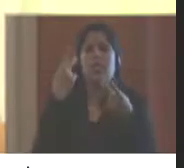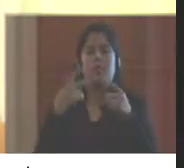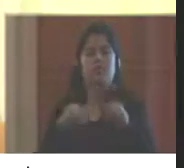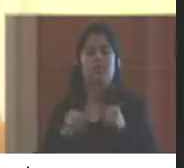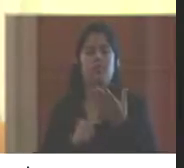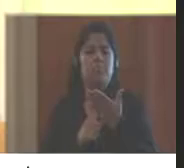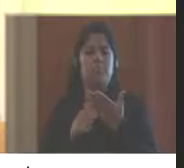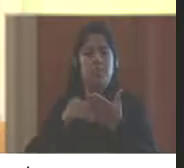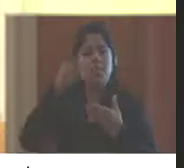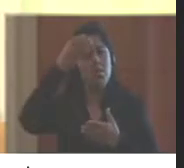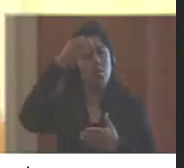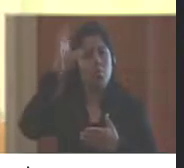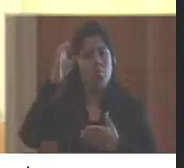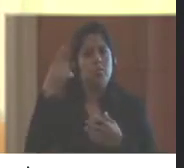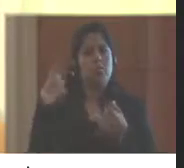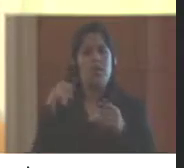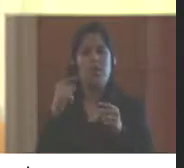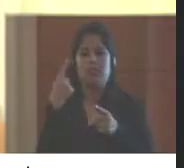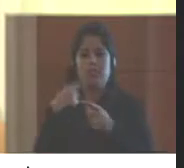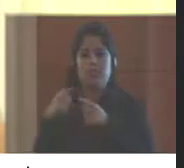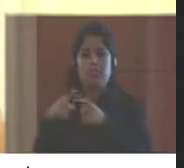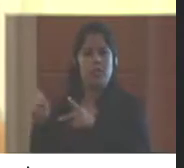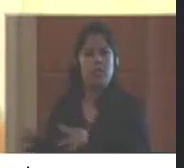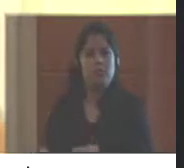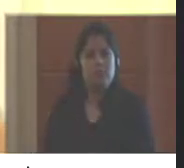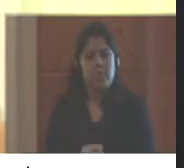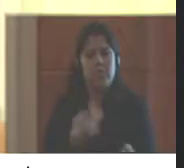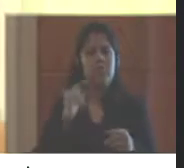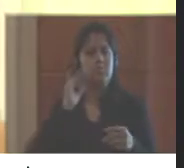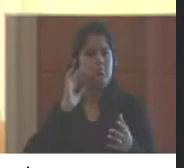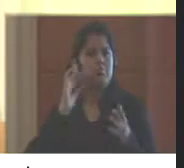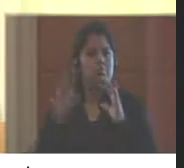maybe one of the reasons. And then the Ministry of Agriculture